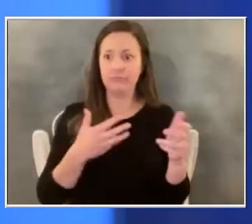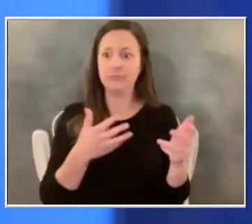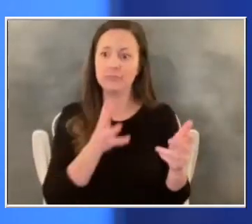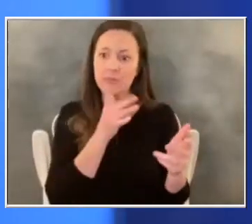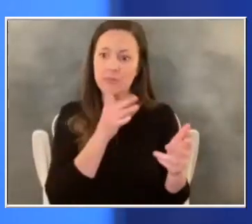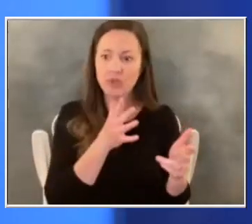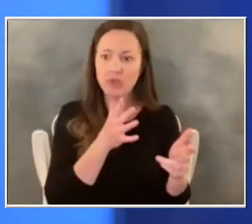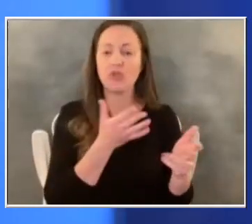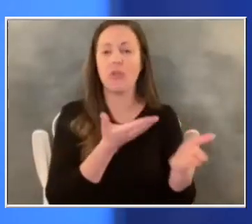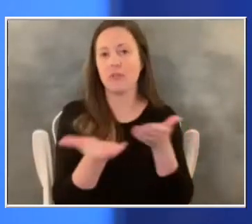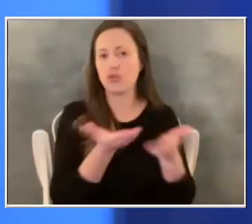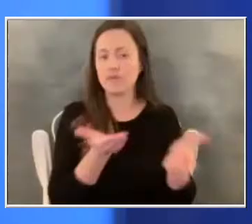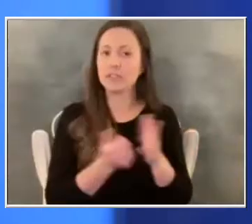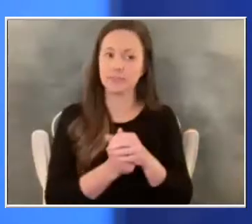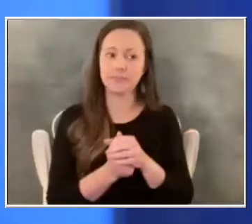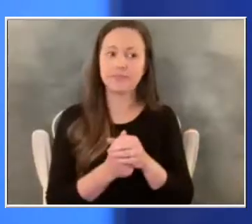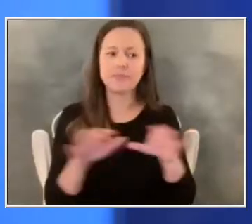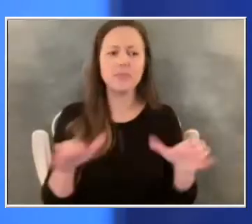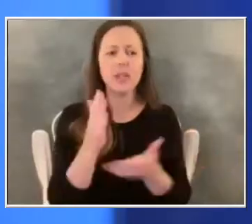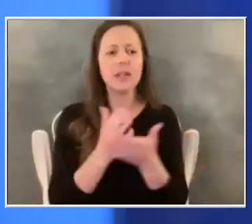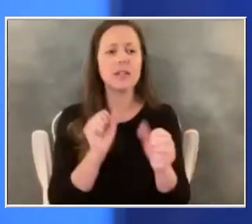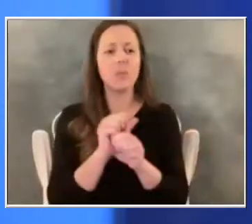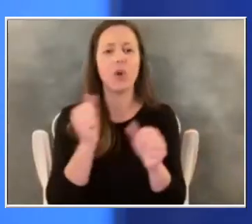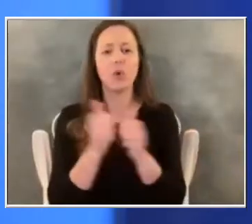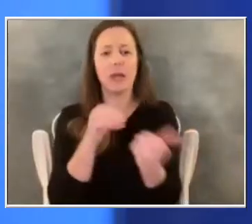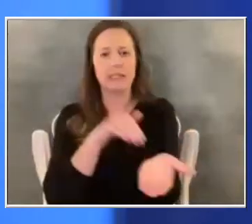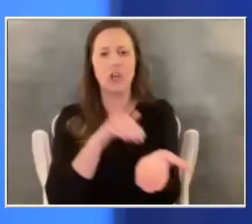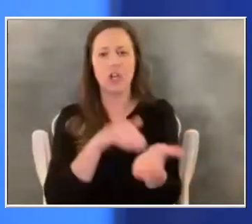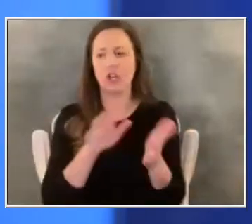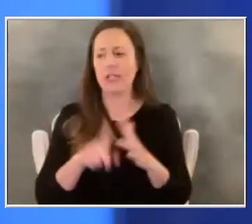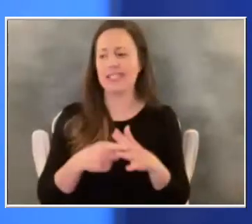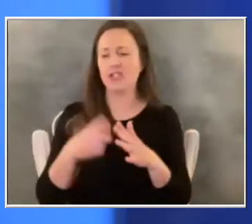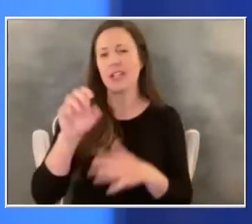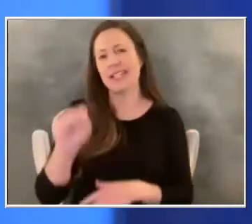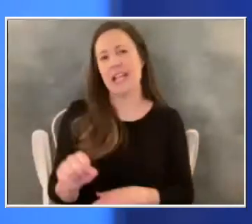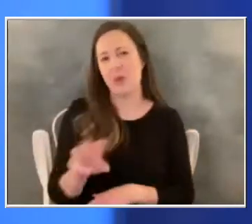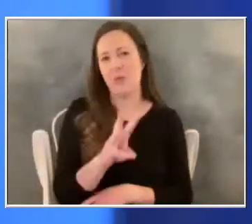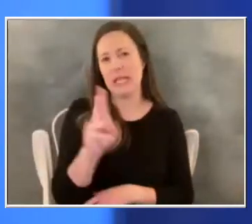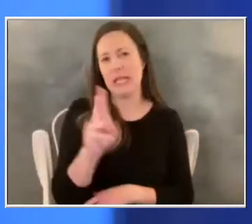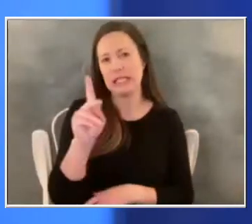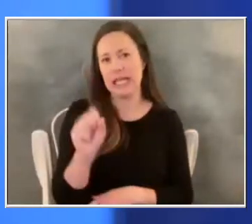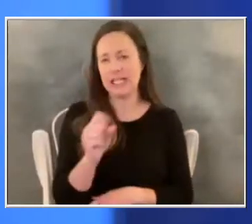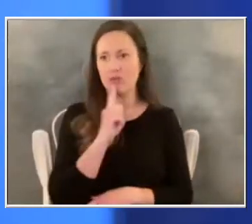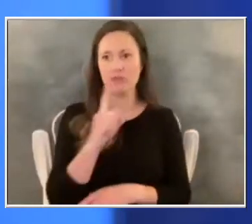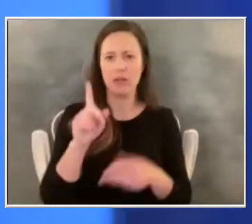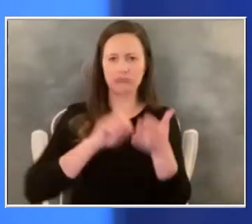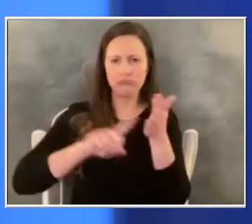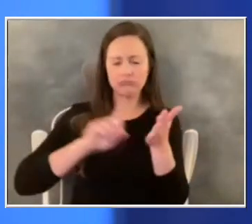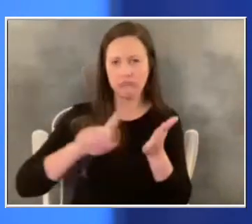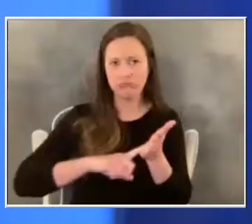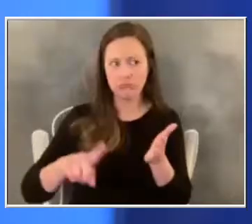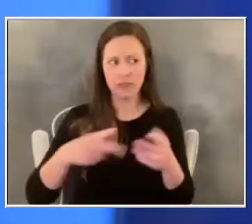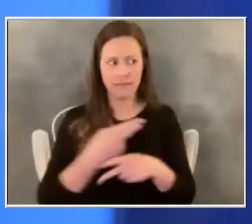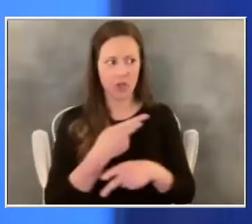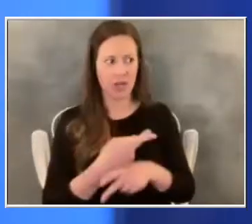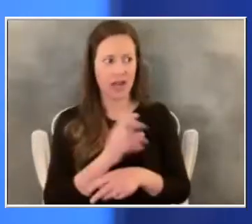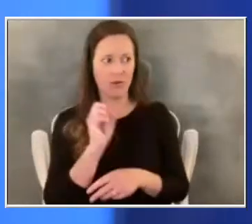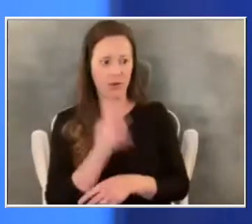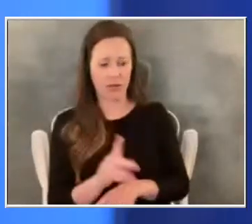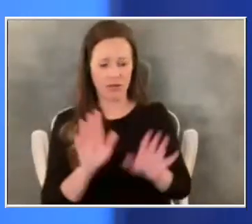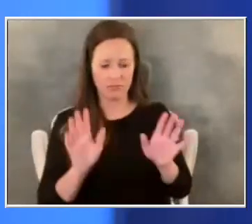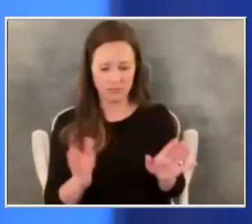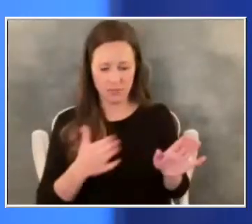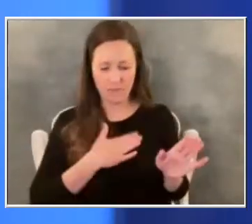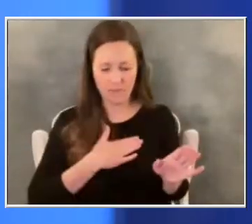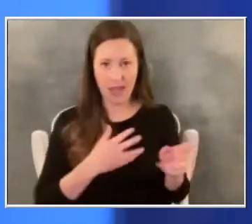with providers initially in Southwest Kansas, really looking at the data to say, okay, I as an individual facility may not have the